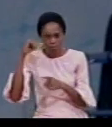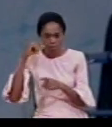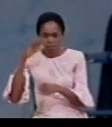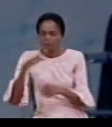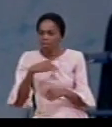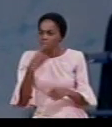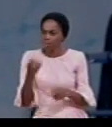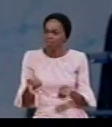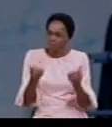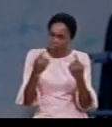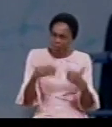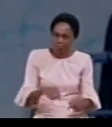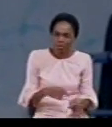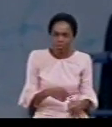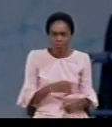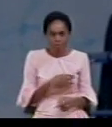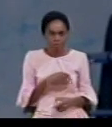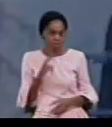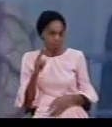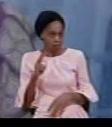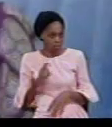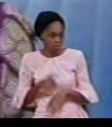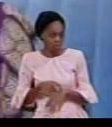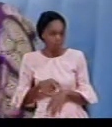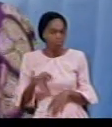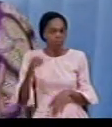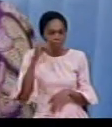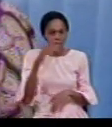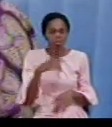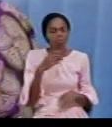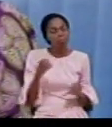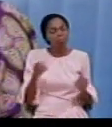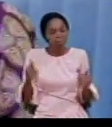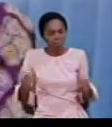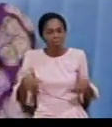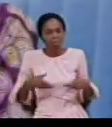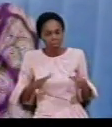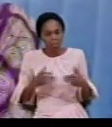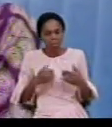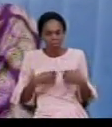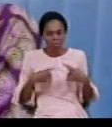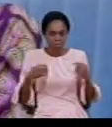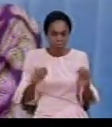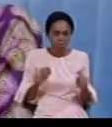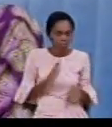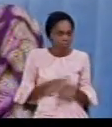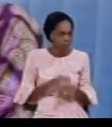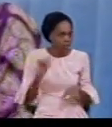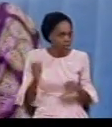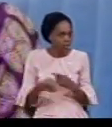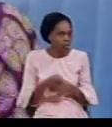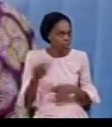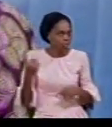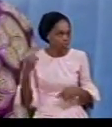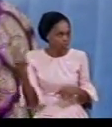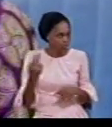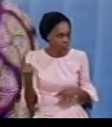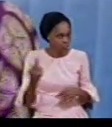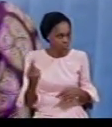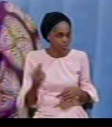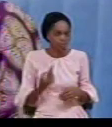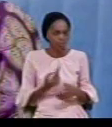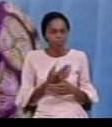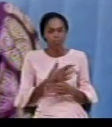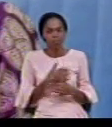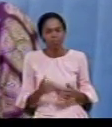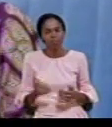said, two times. I said, okay, let me try. And on that very day, was on Thursday.